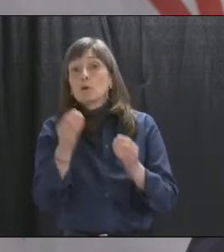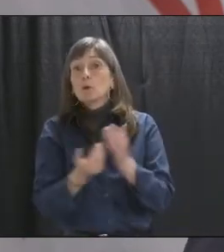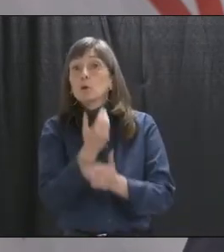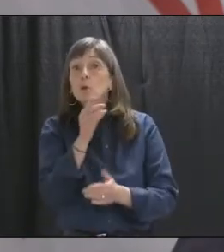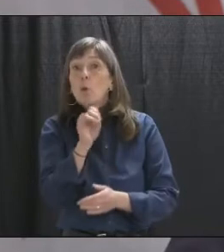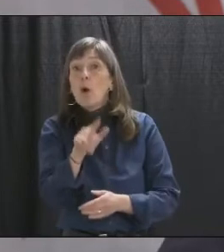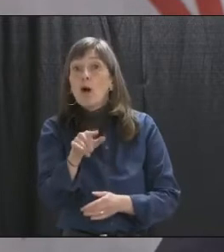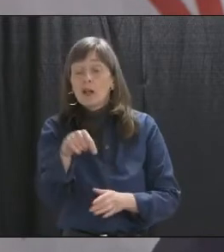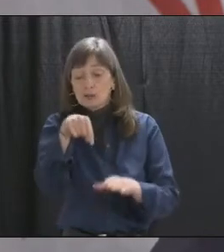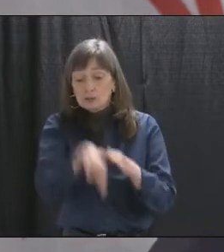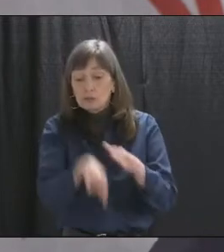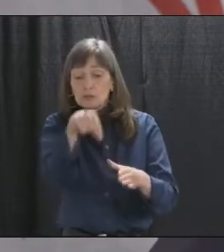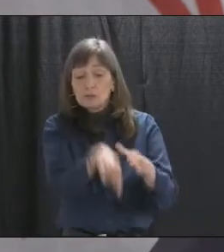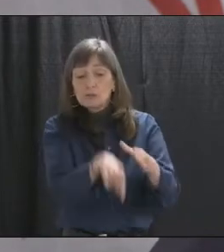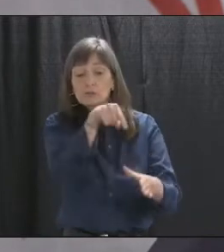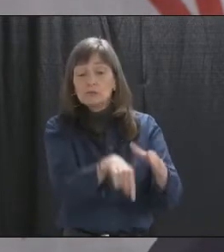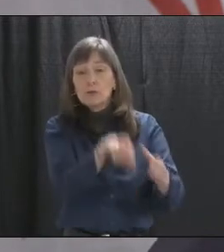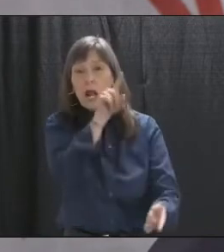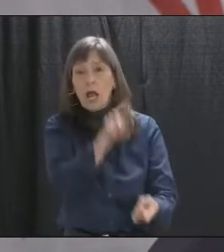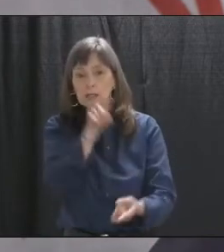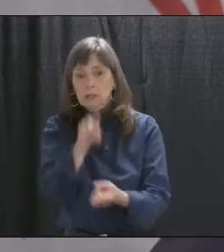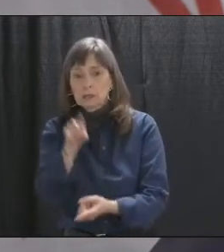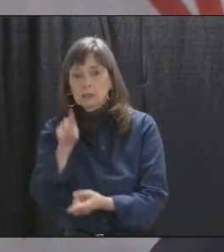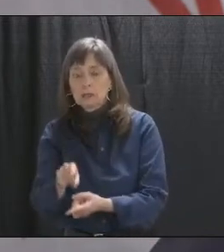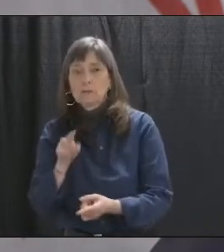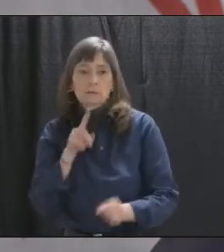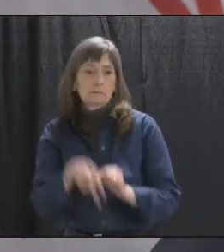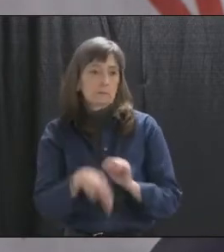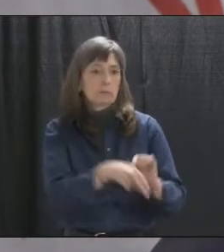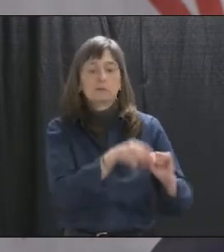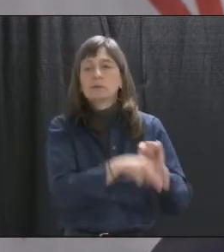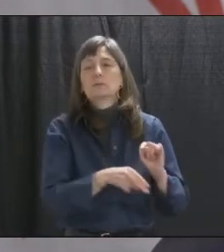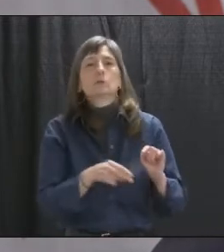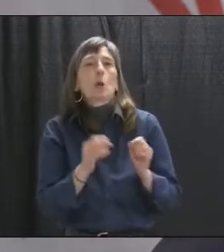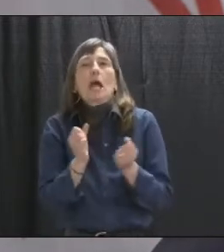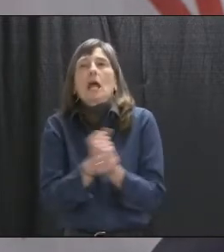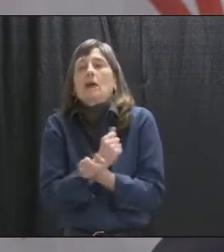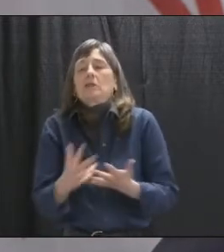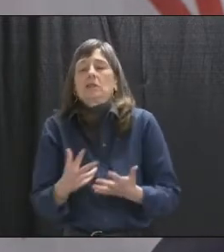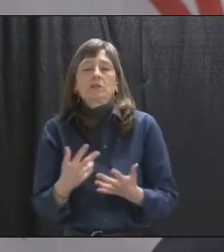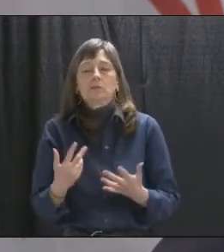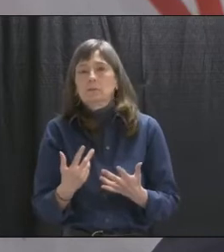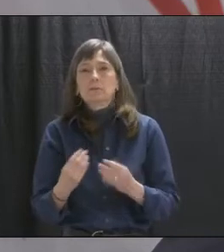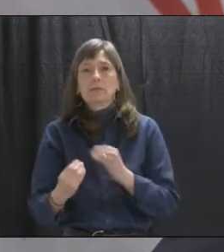in operations alone. So in every way you look at it, it's impacted the revenue of this province.